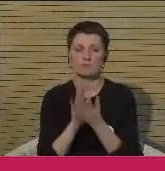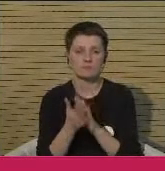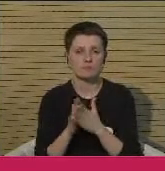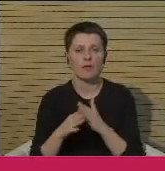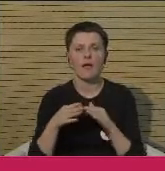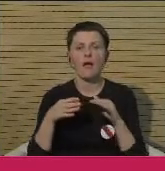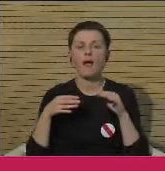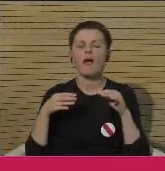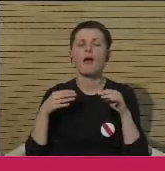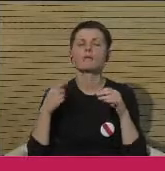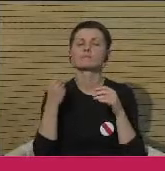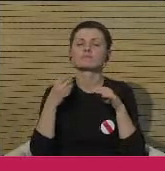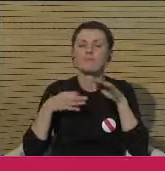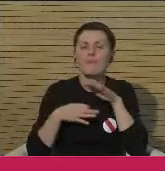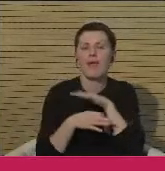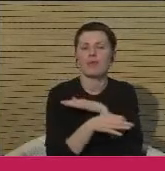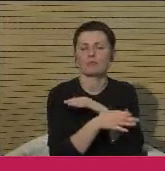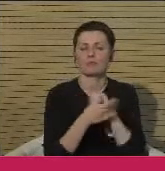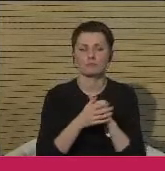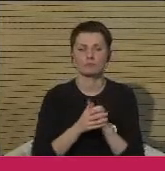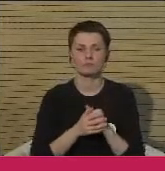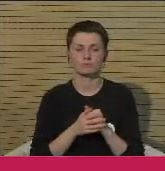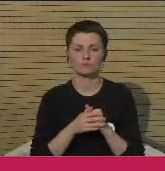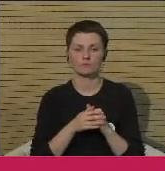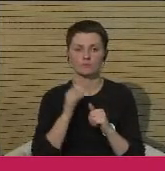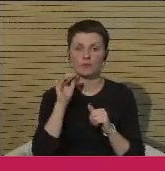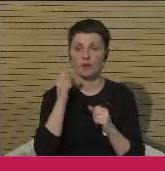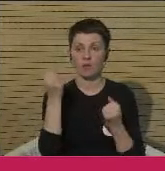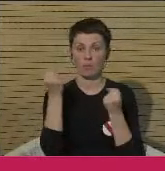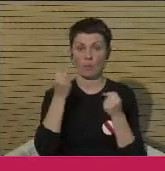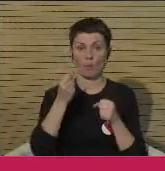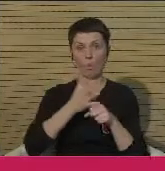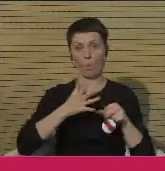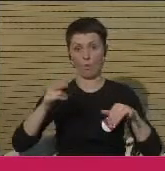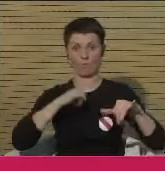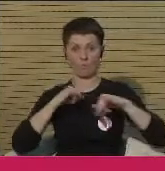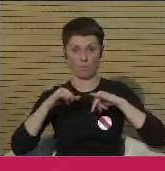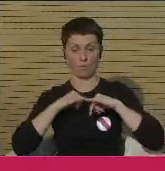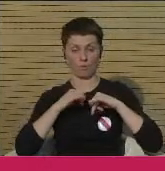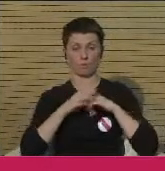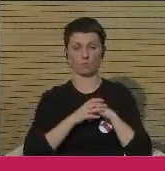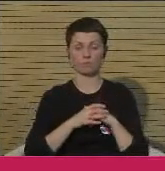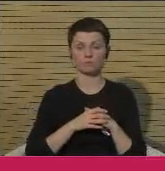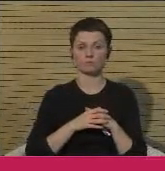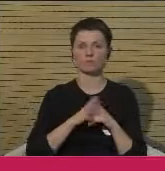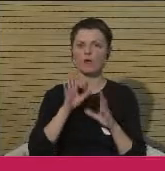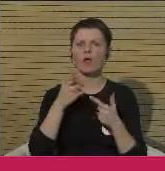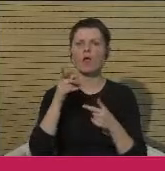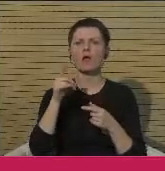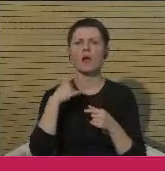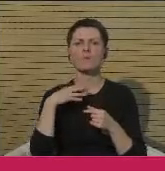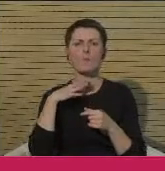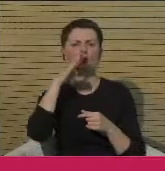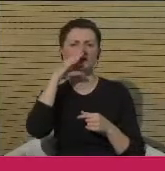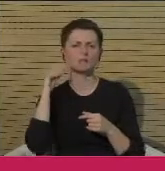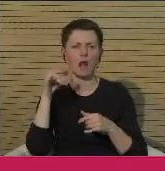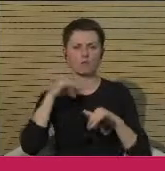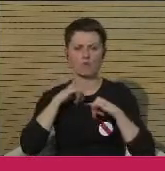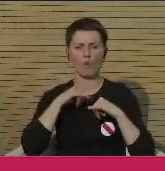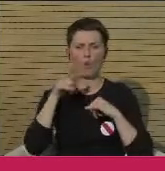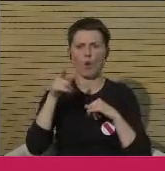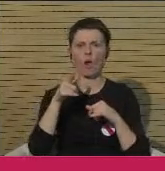aware that Minsk is a big city, it's a clean city with a beautiful underground.